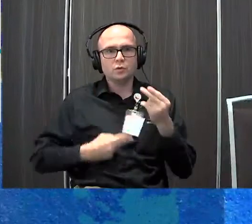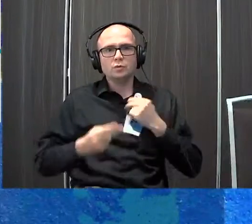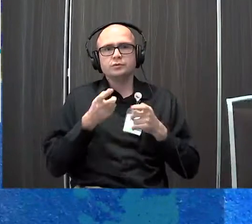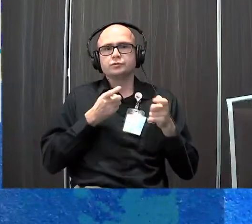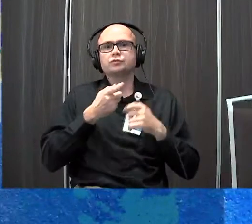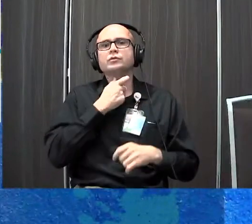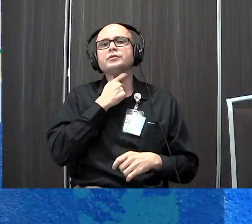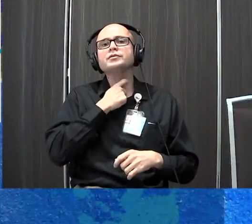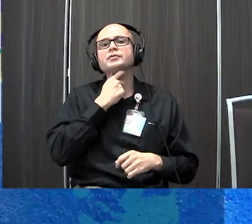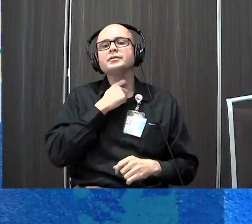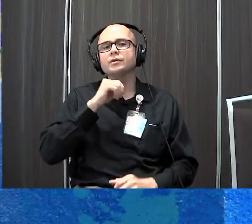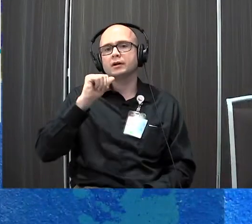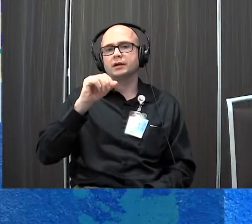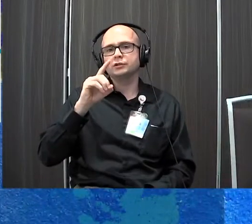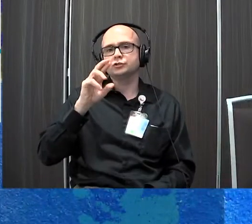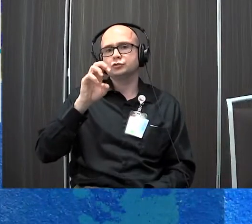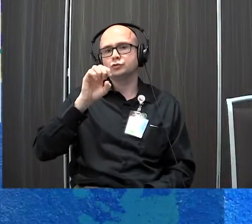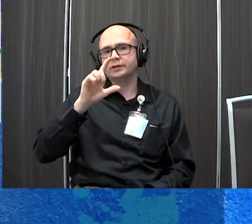thyroid or the adrenal gland.